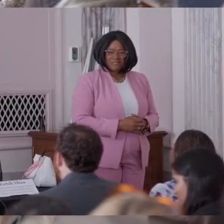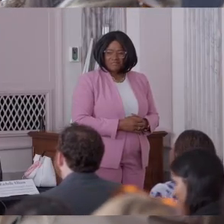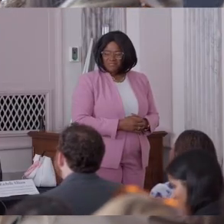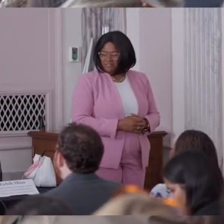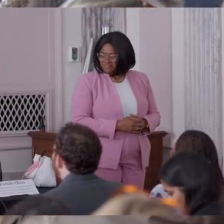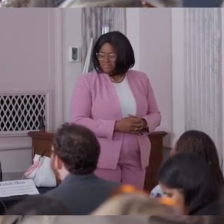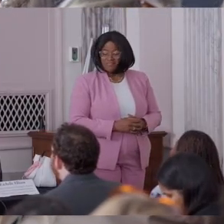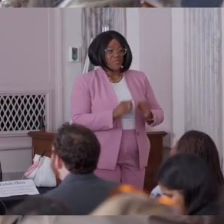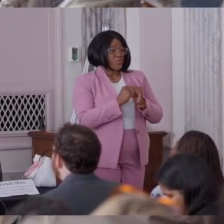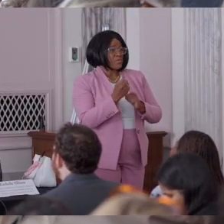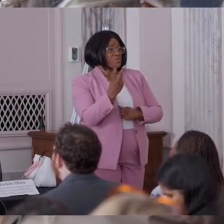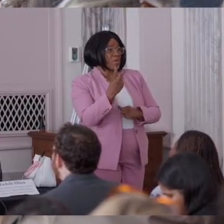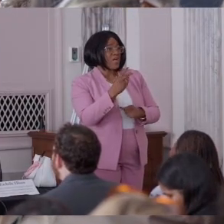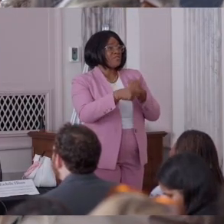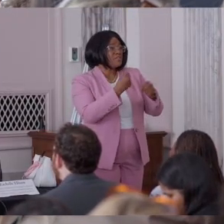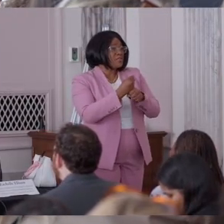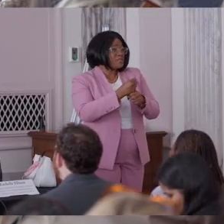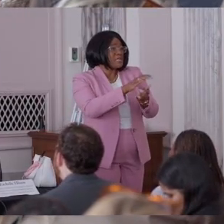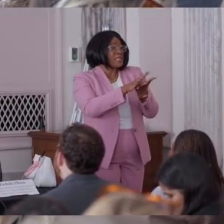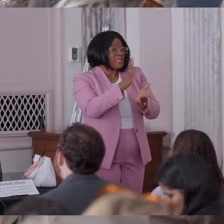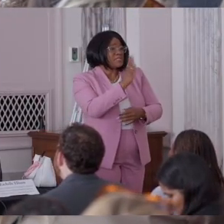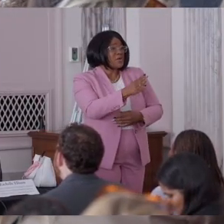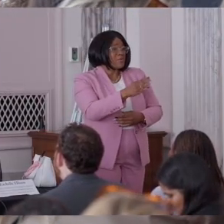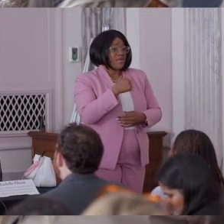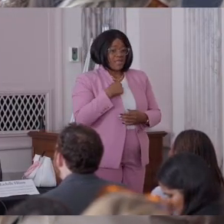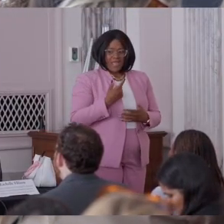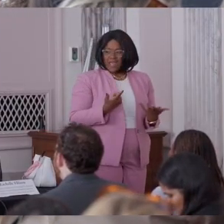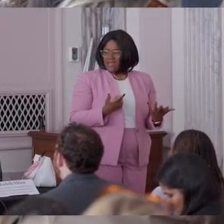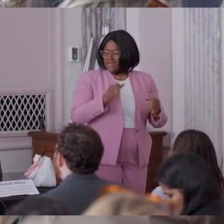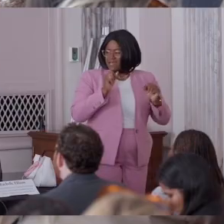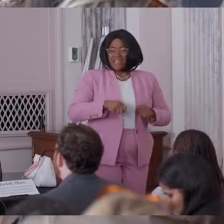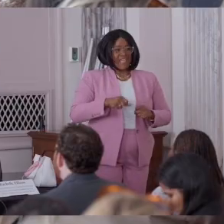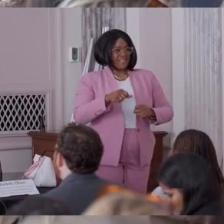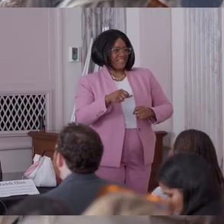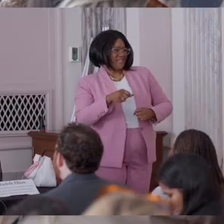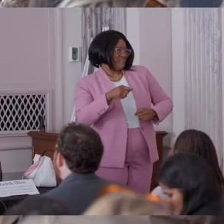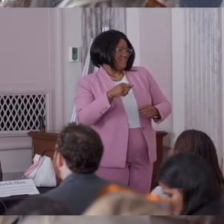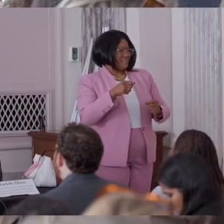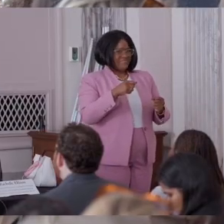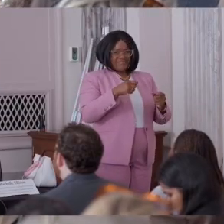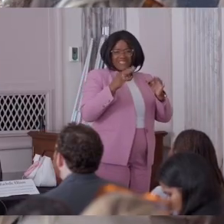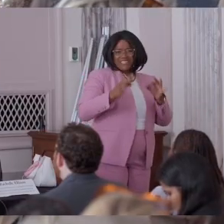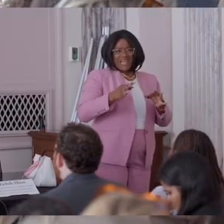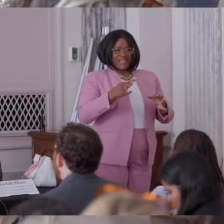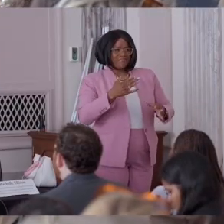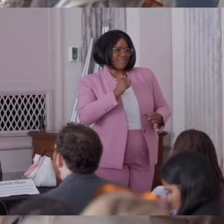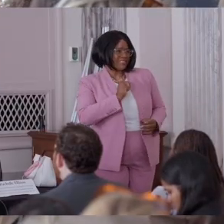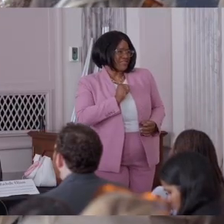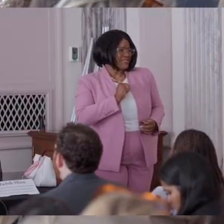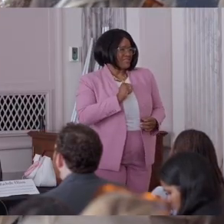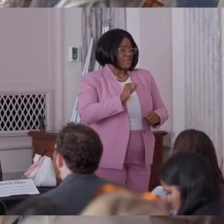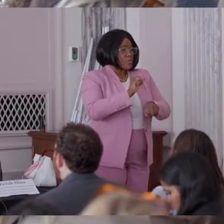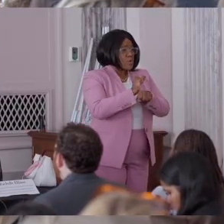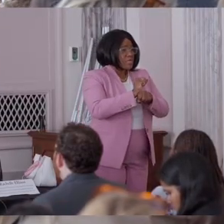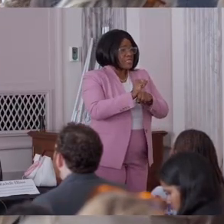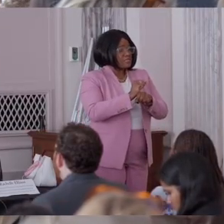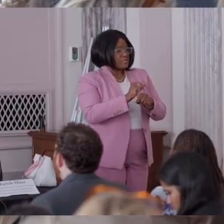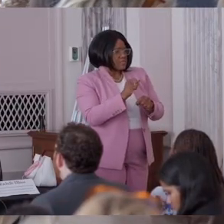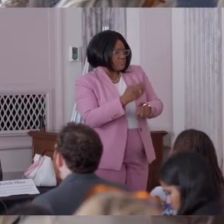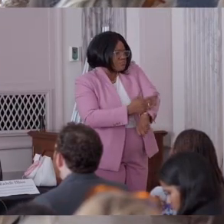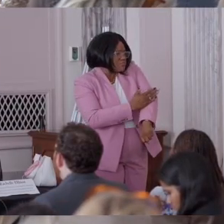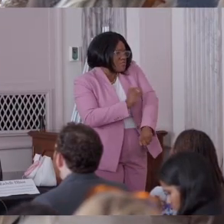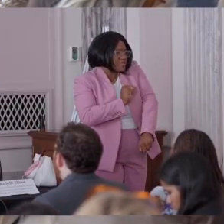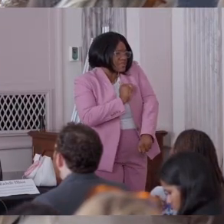With 12 years clean and sober, I can break my own anonymity anytime I choose to. And working on me on an everyday